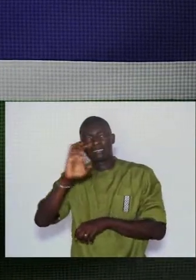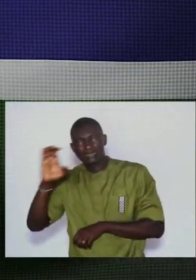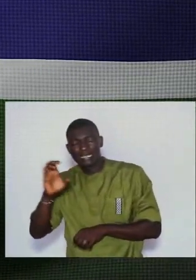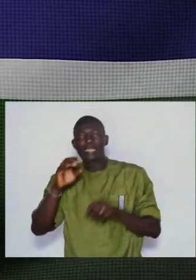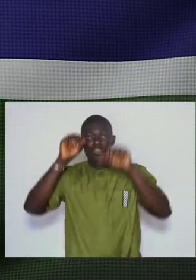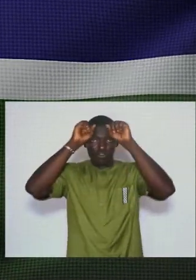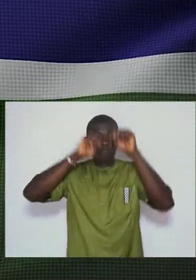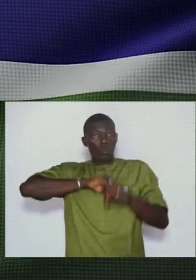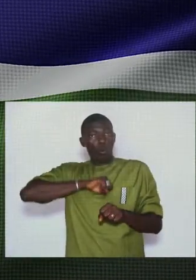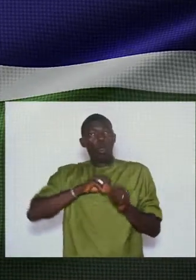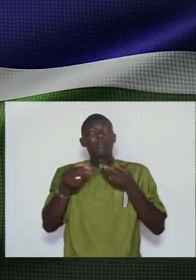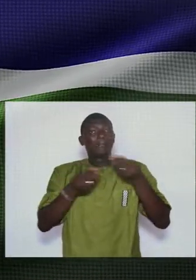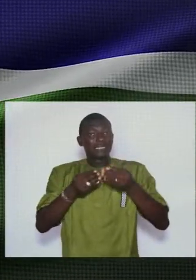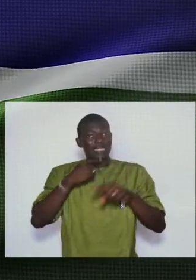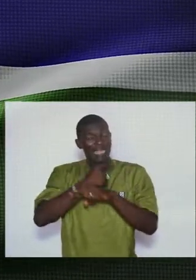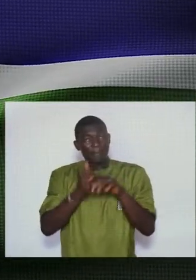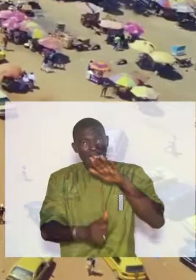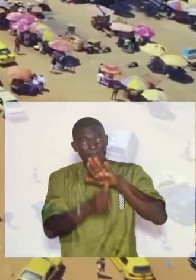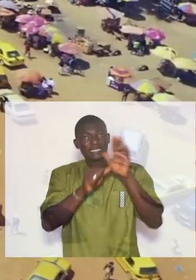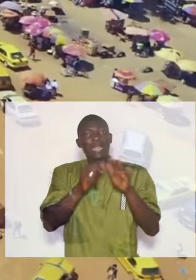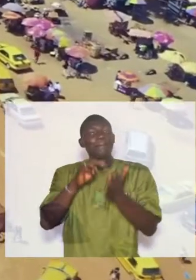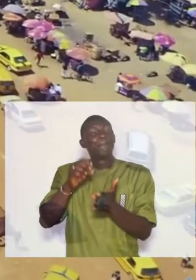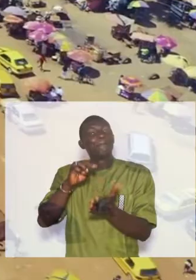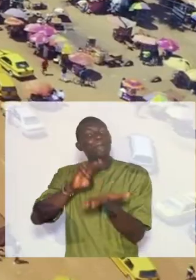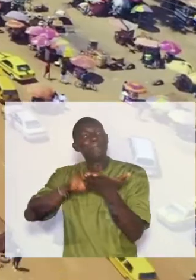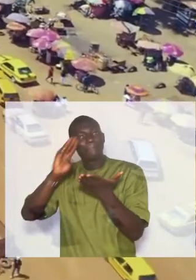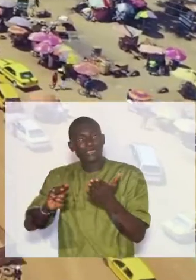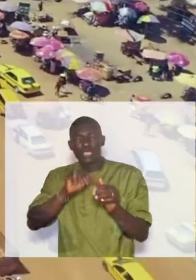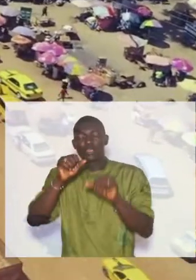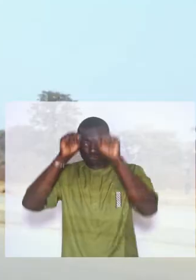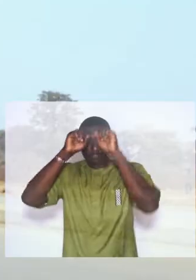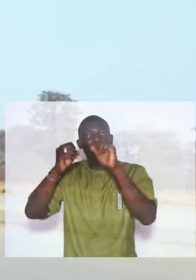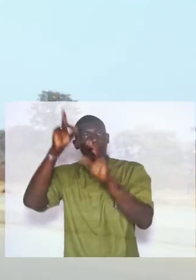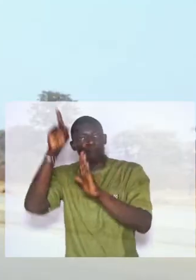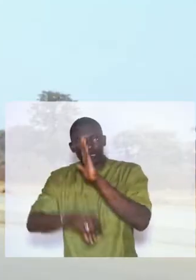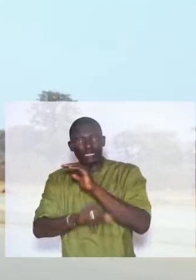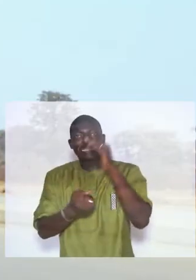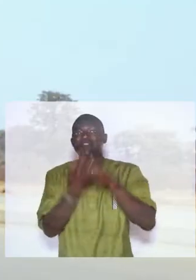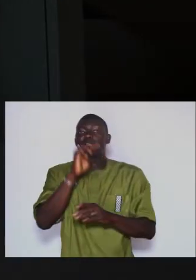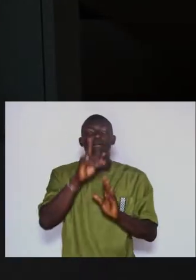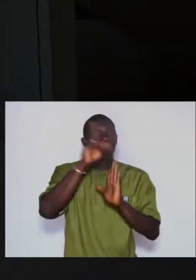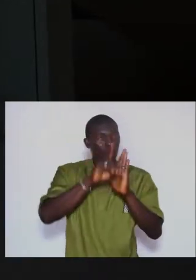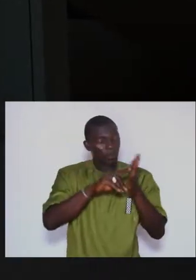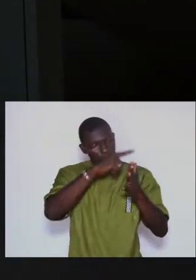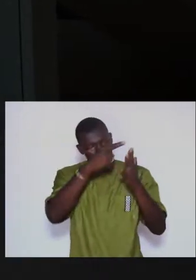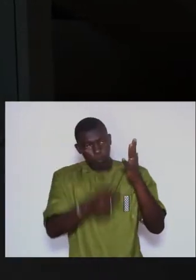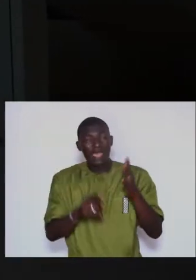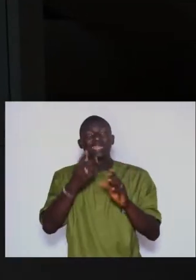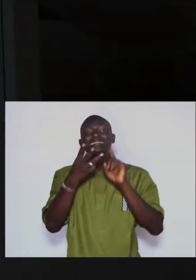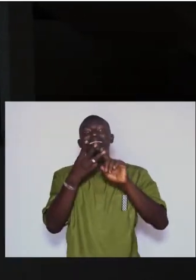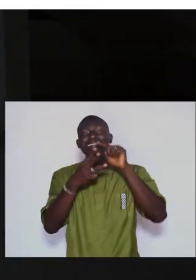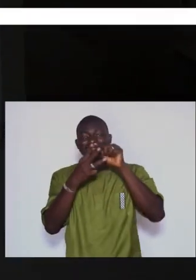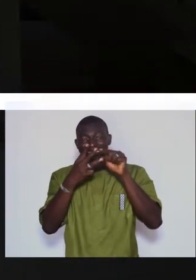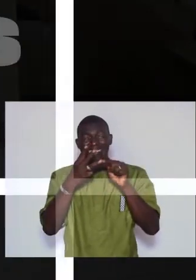enterprises, Gambian embassies and missions, as well as government projects and development programs. The three main types of audits carried out